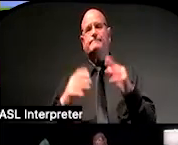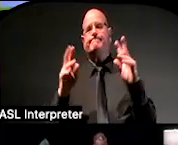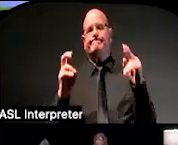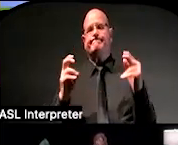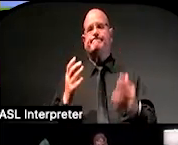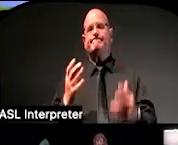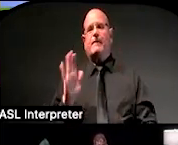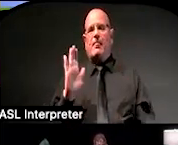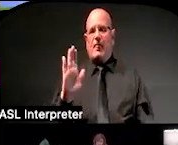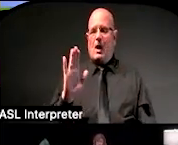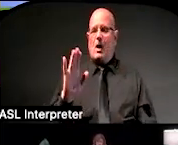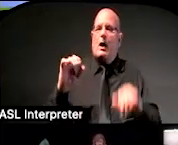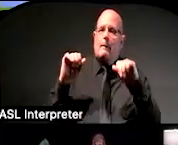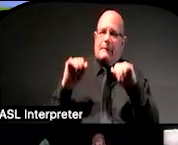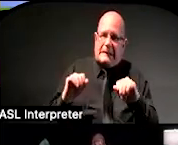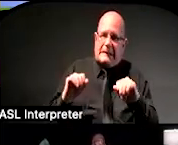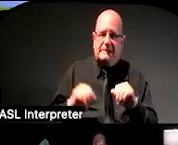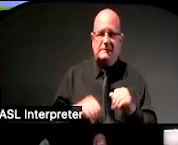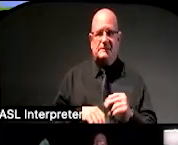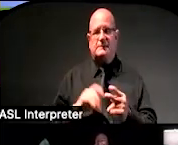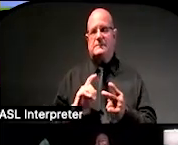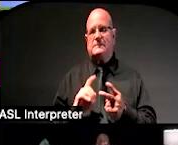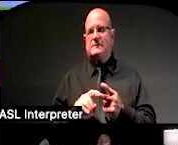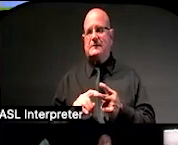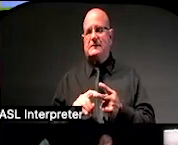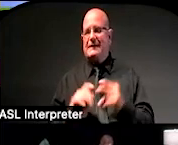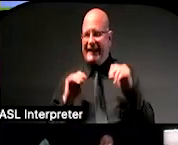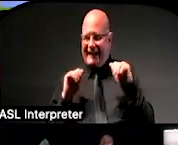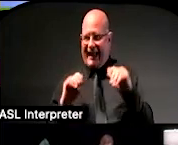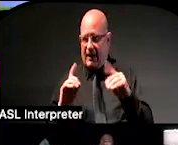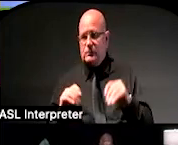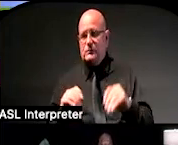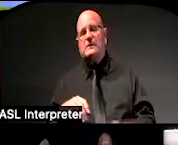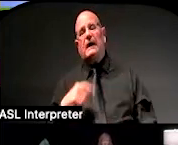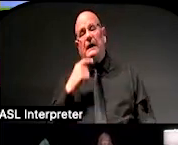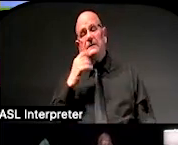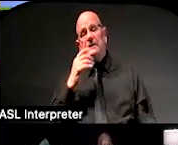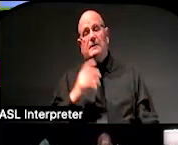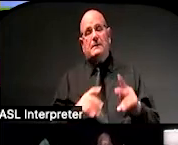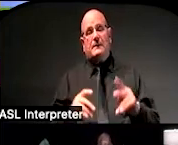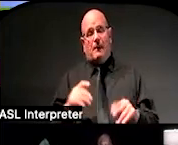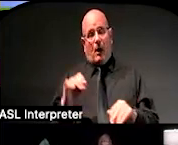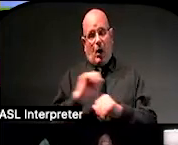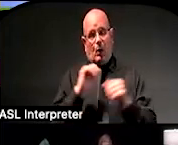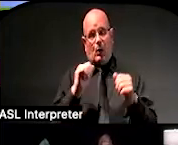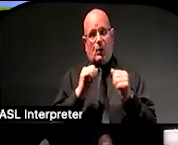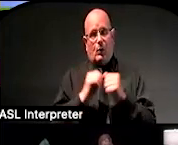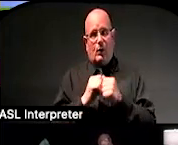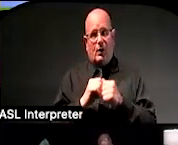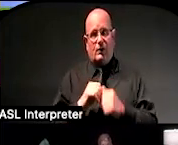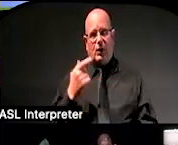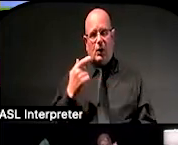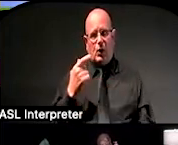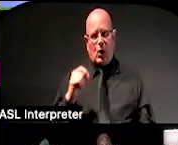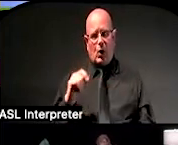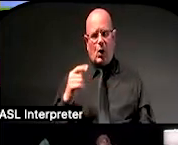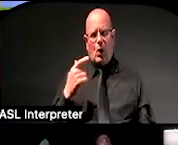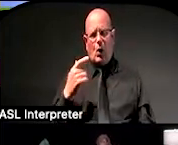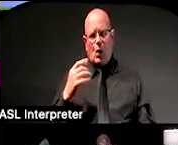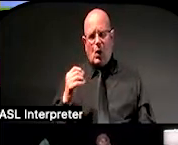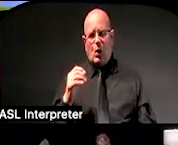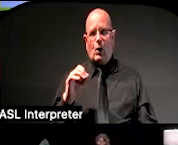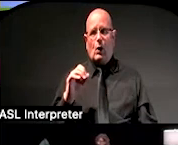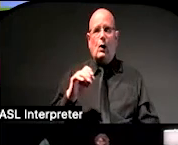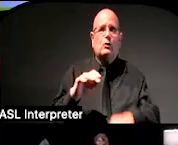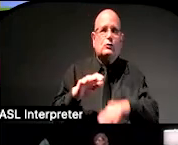their abilities and what they can do. I tell people all the time, I work with go-go's, I work with